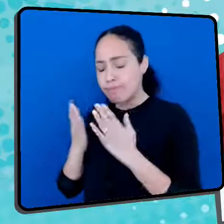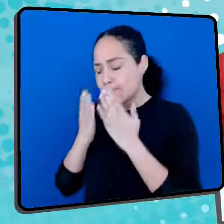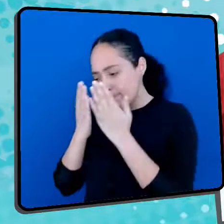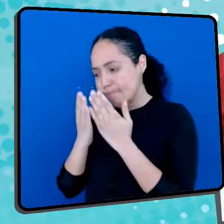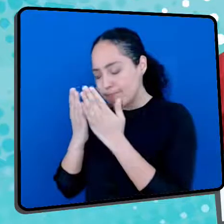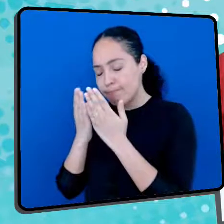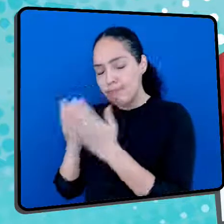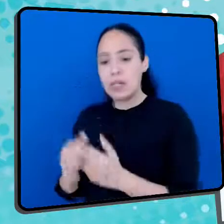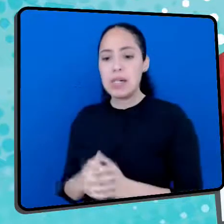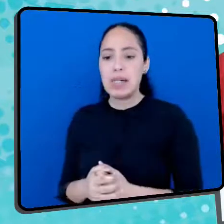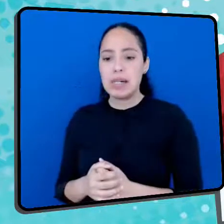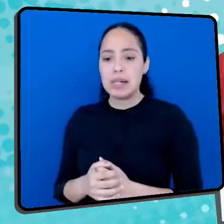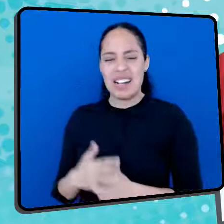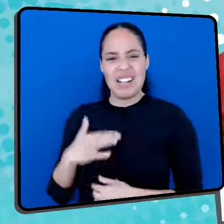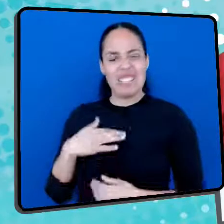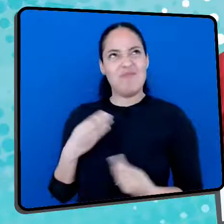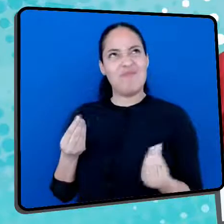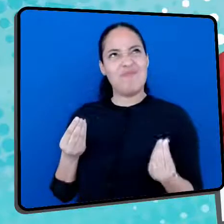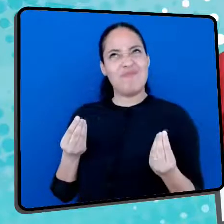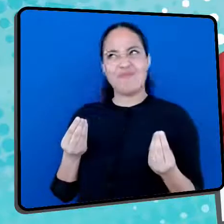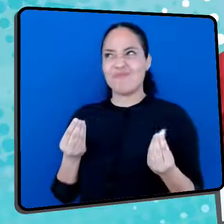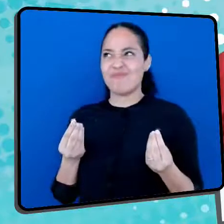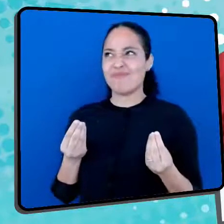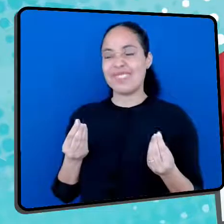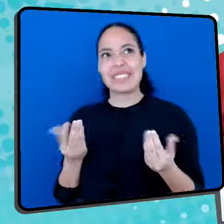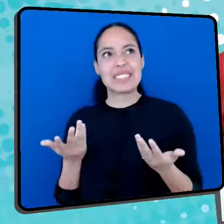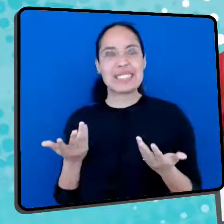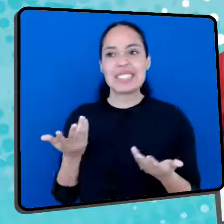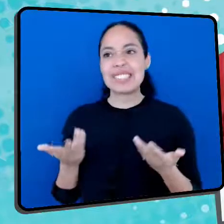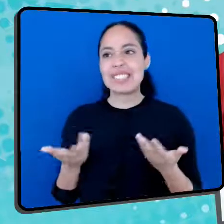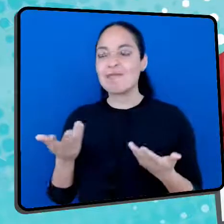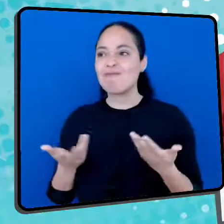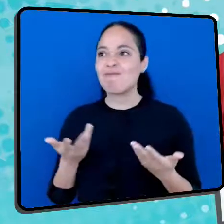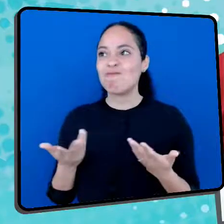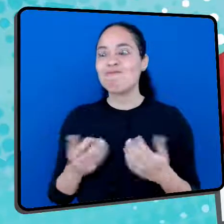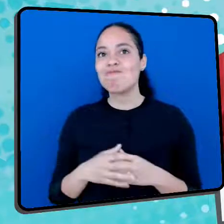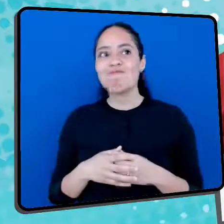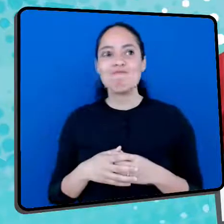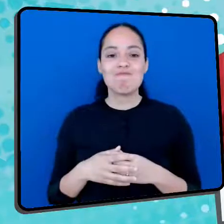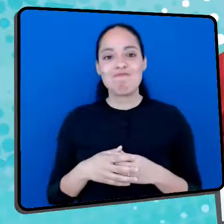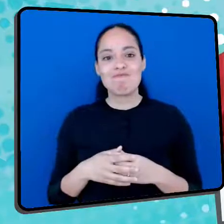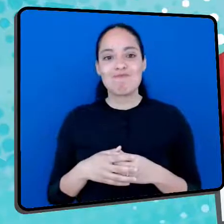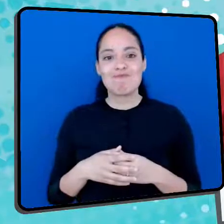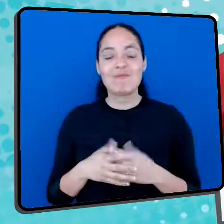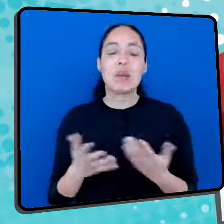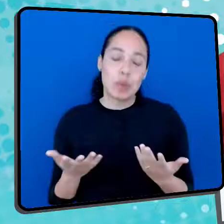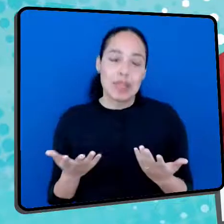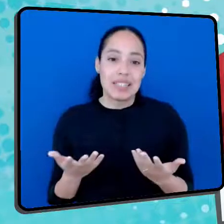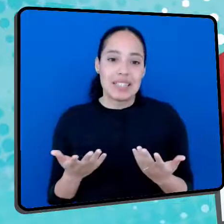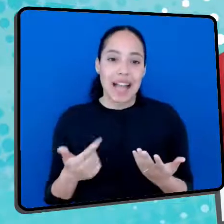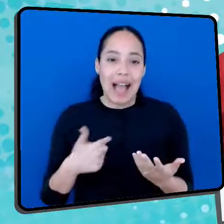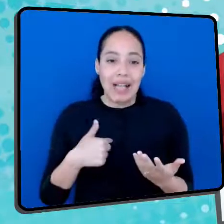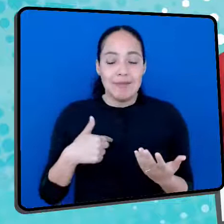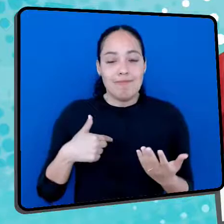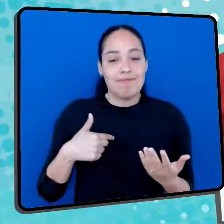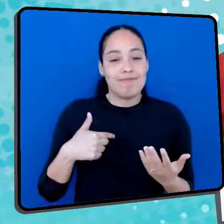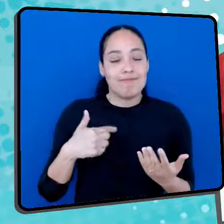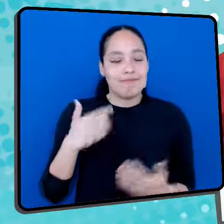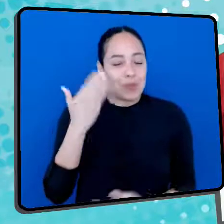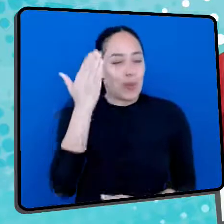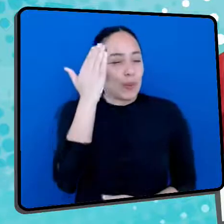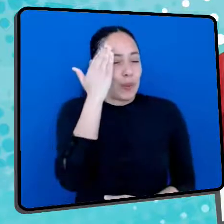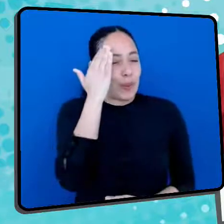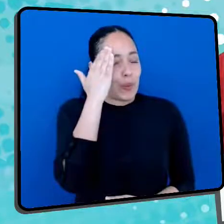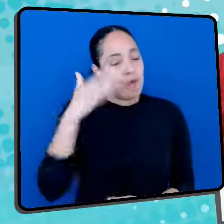and I, not just a feeling, it was actually, I knew it, that some of my teachers didn't